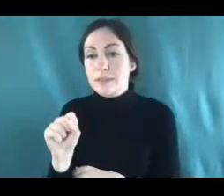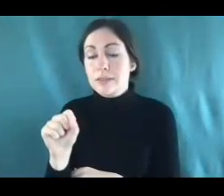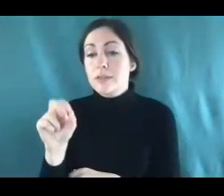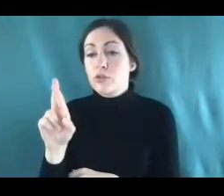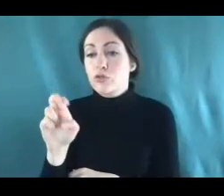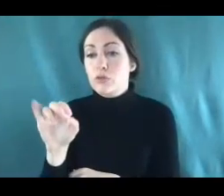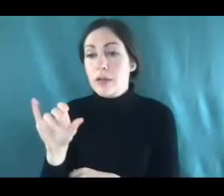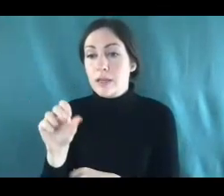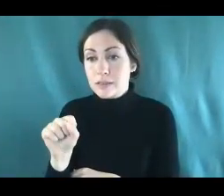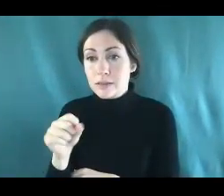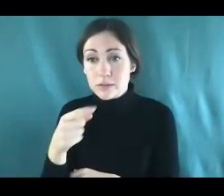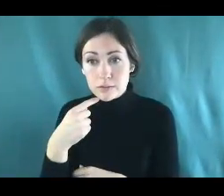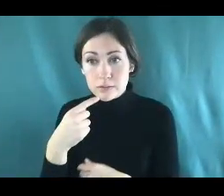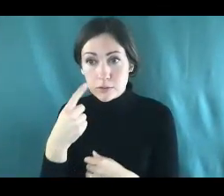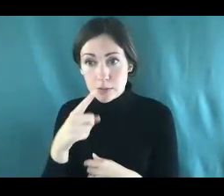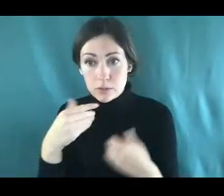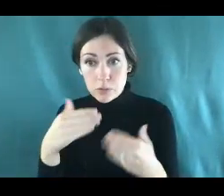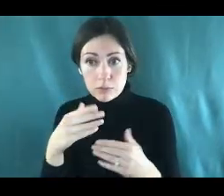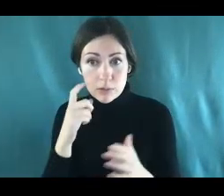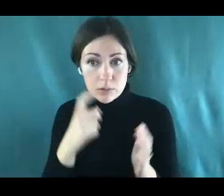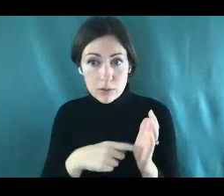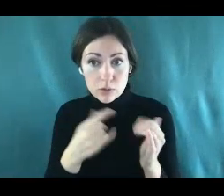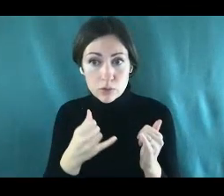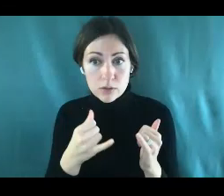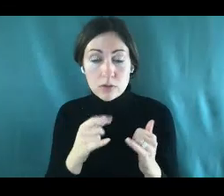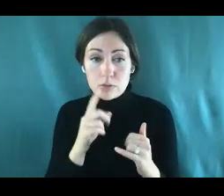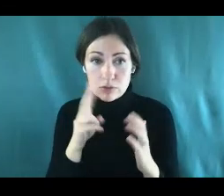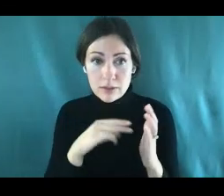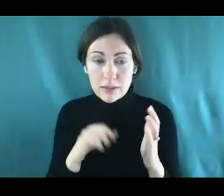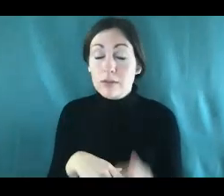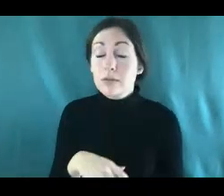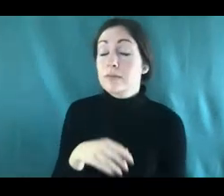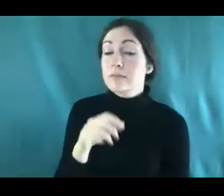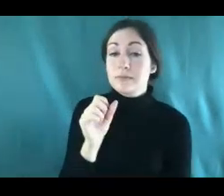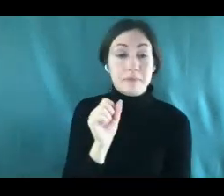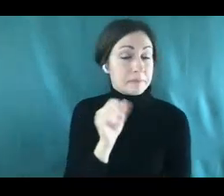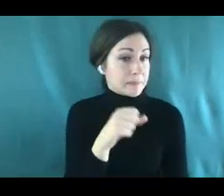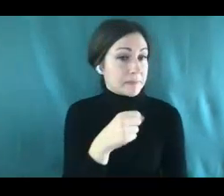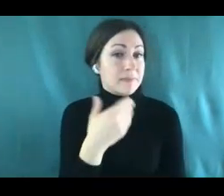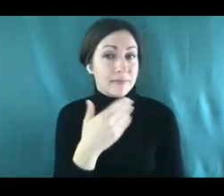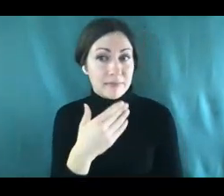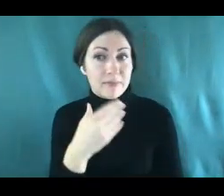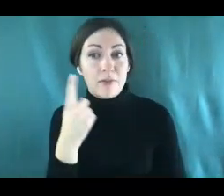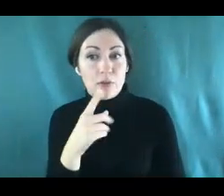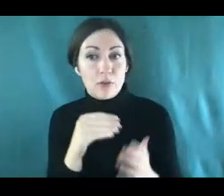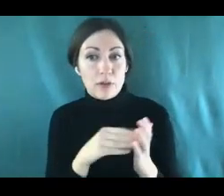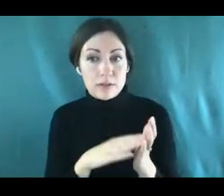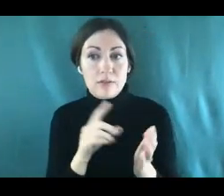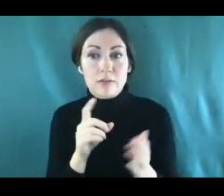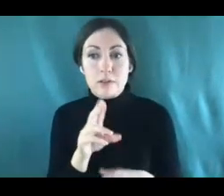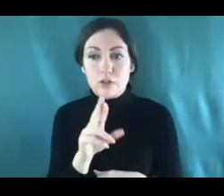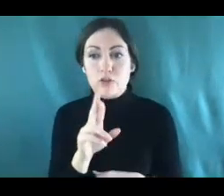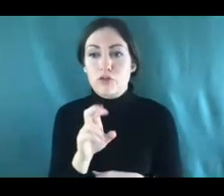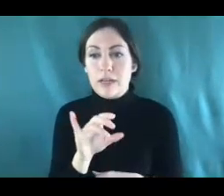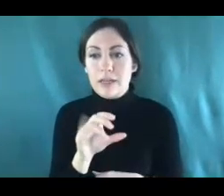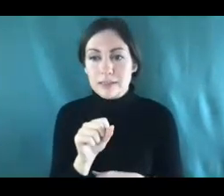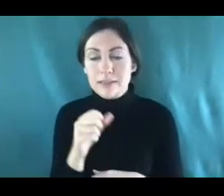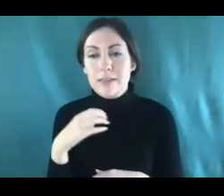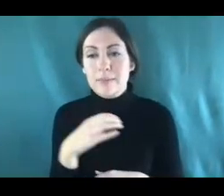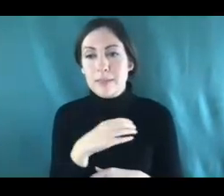the acknowledgement for today, Dr. Reyes? Yes, thank you, Dr. Andrew Reyes, for the record, a committee member.